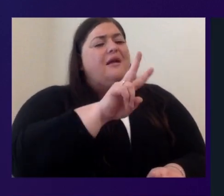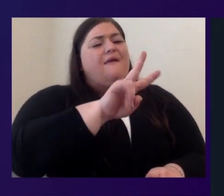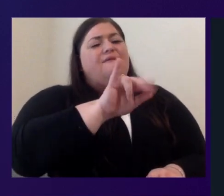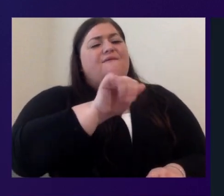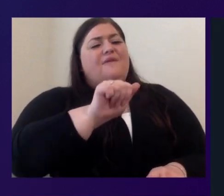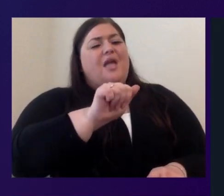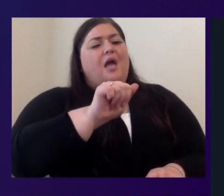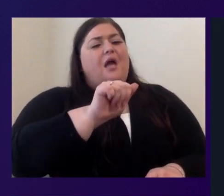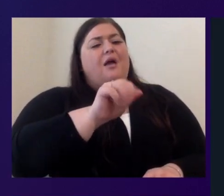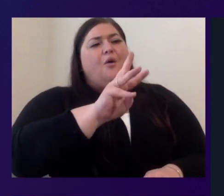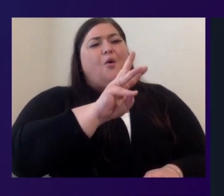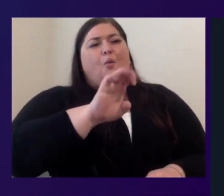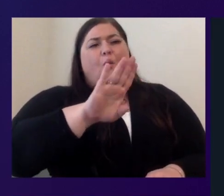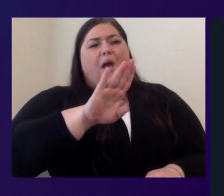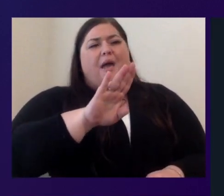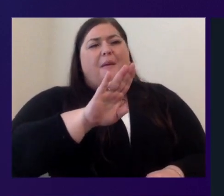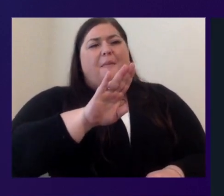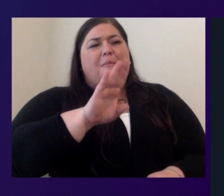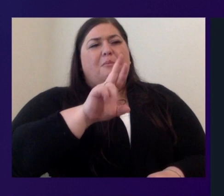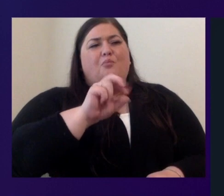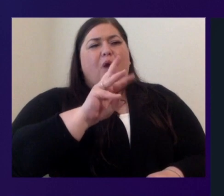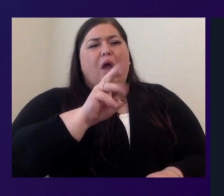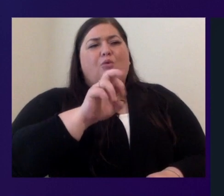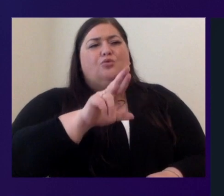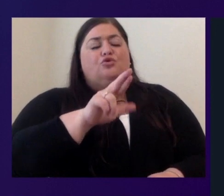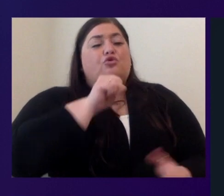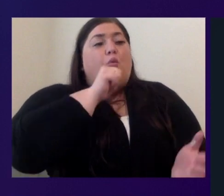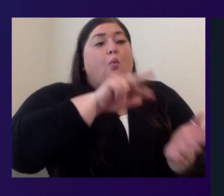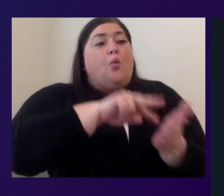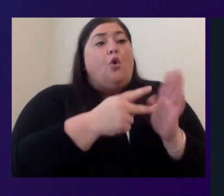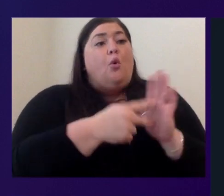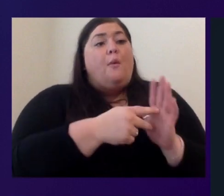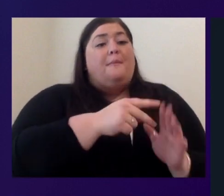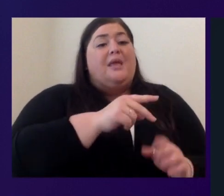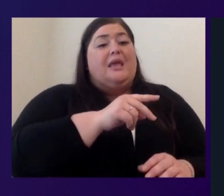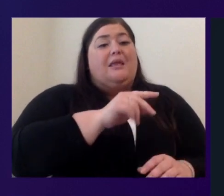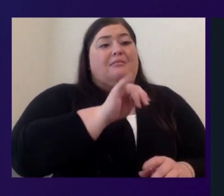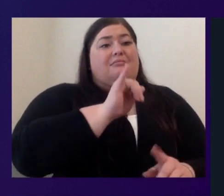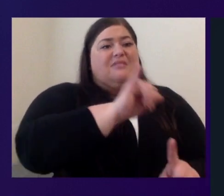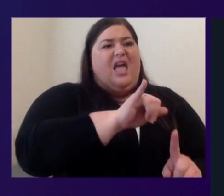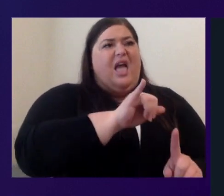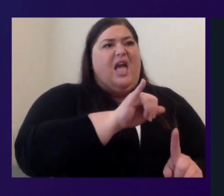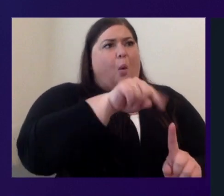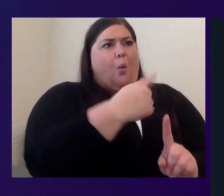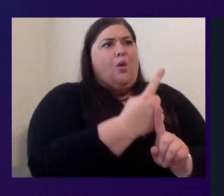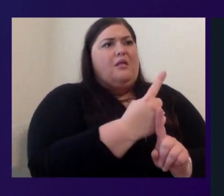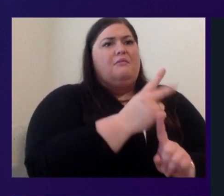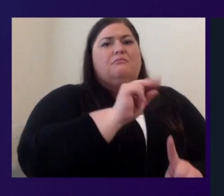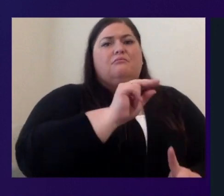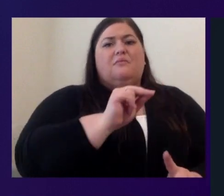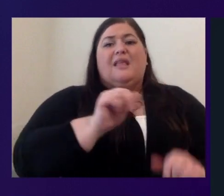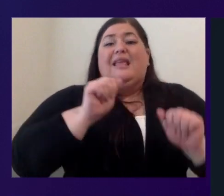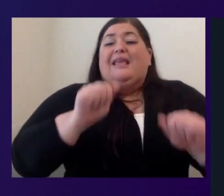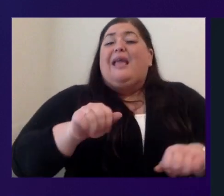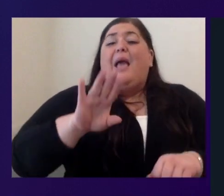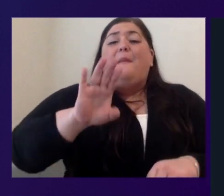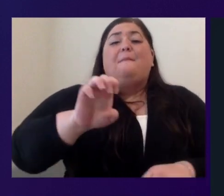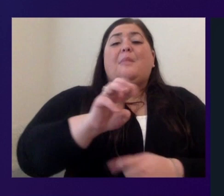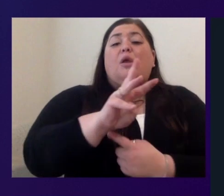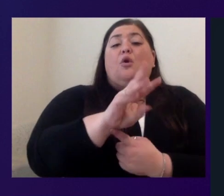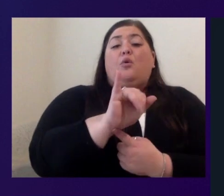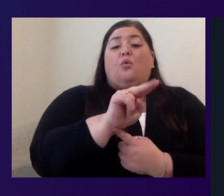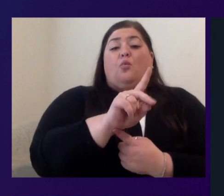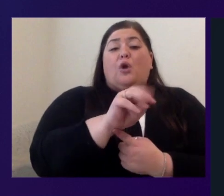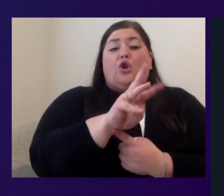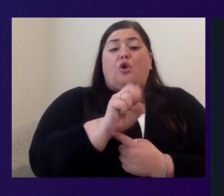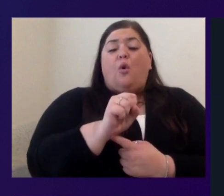talking about web applications. It could be non-web applications yeah, these as are well. these are full Windows or Linux-based applications. They're just being